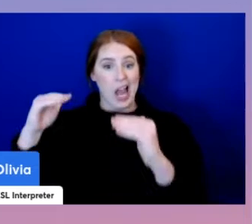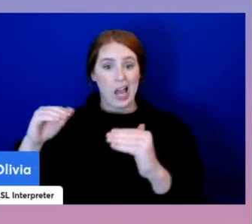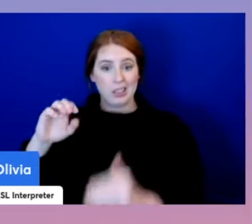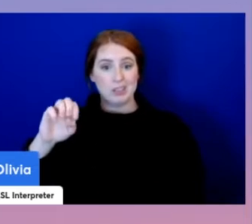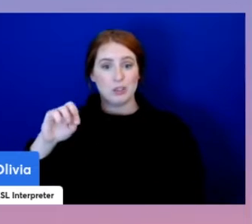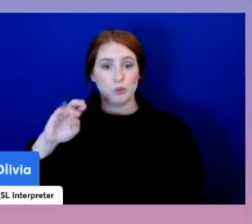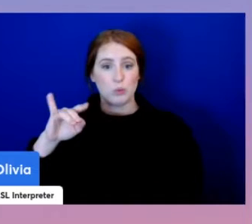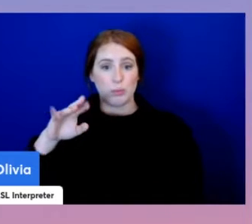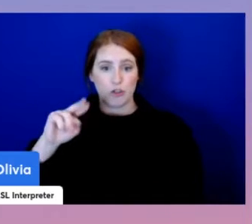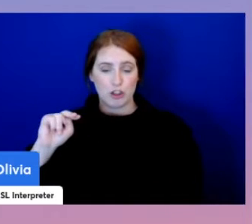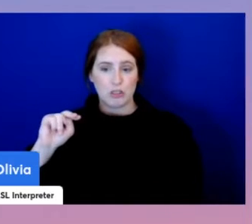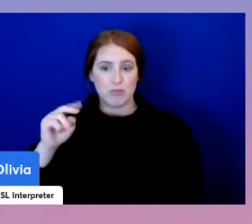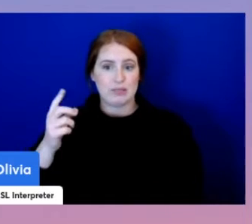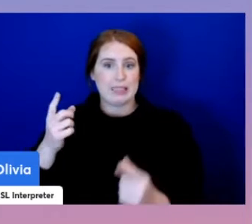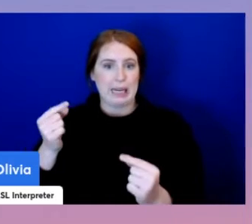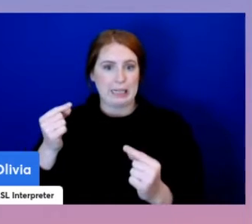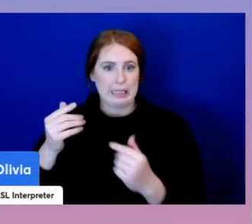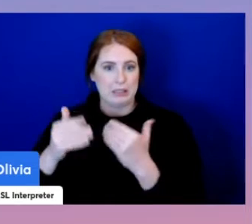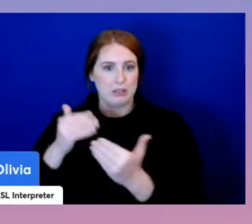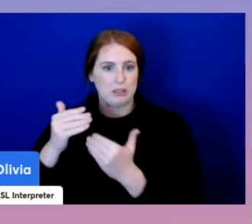techniques.